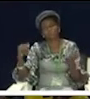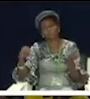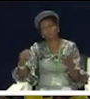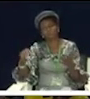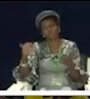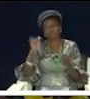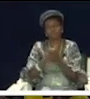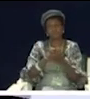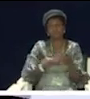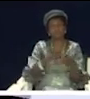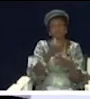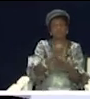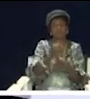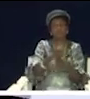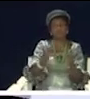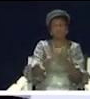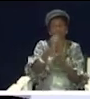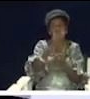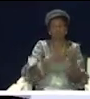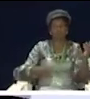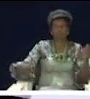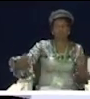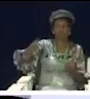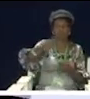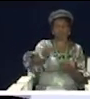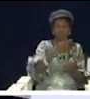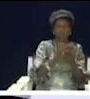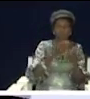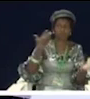that I've shared with some of you before.